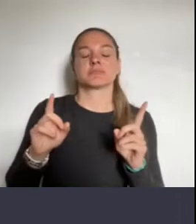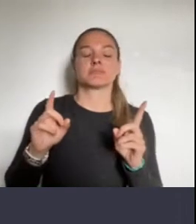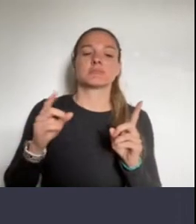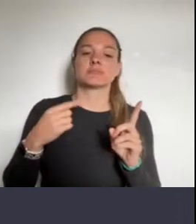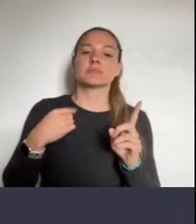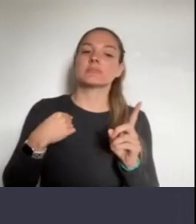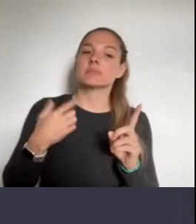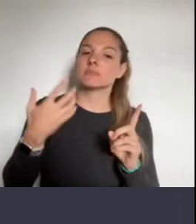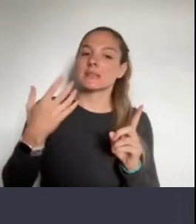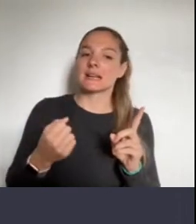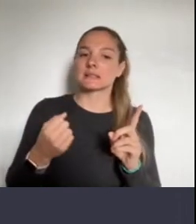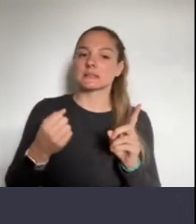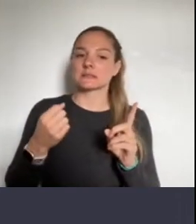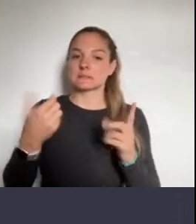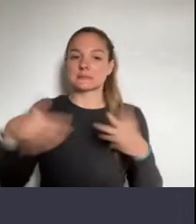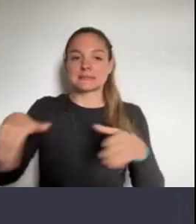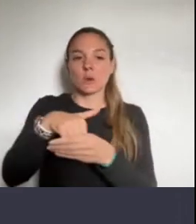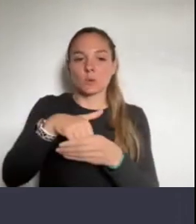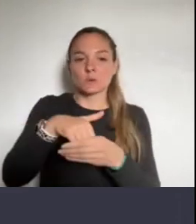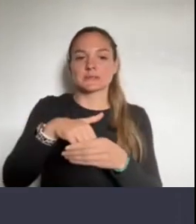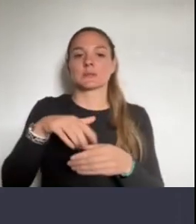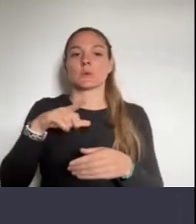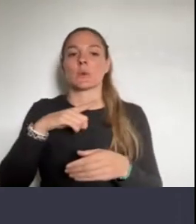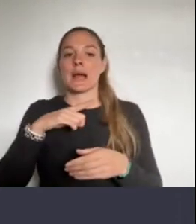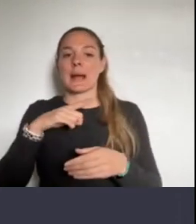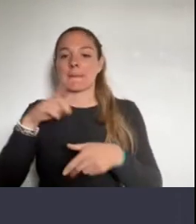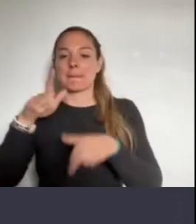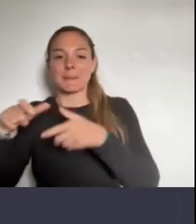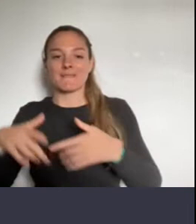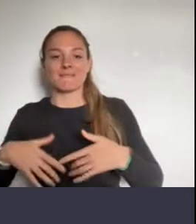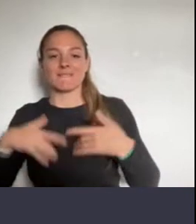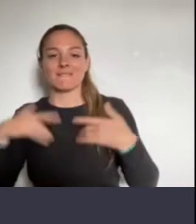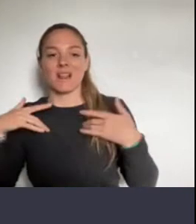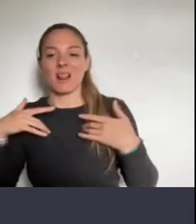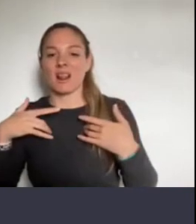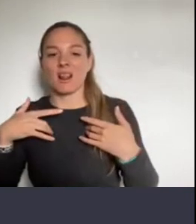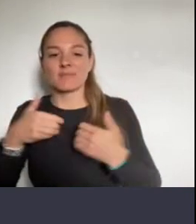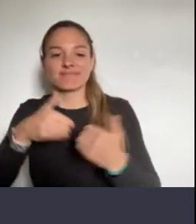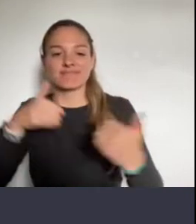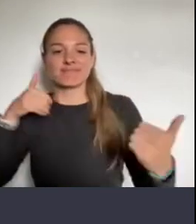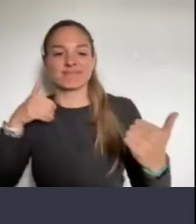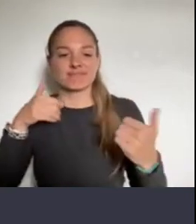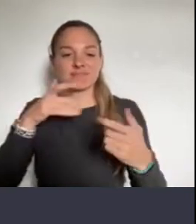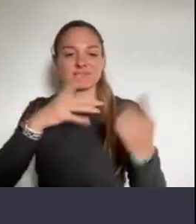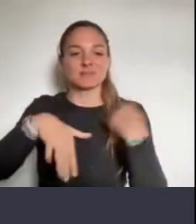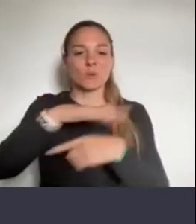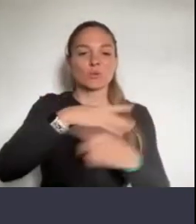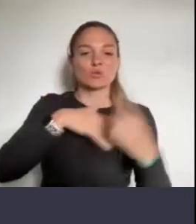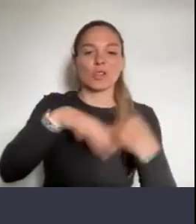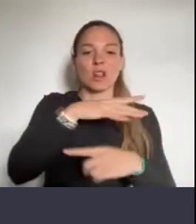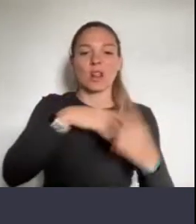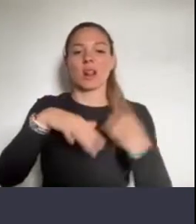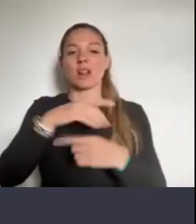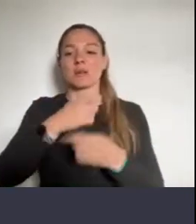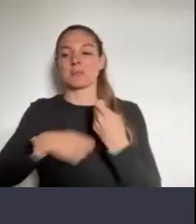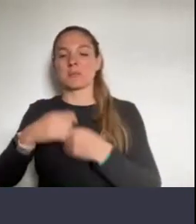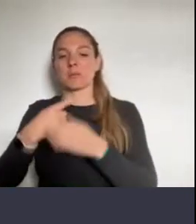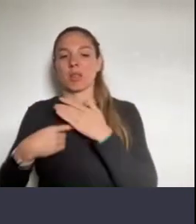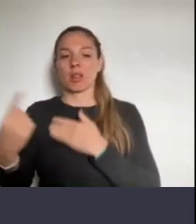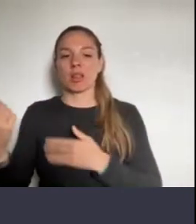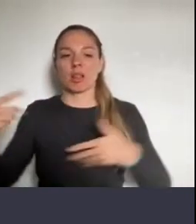had been concluded and summarised was around being left out of social situation, which is increasing around social isolation